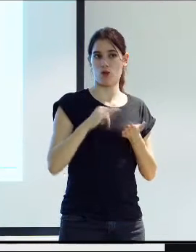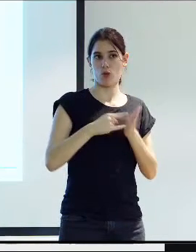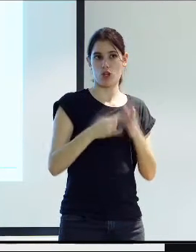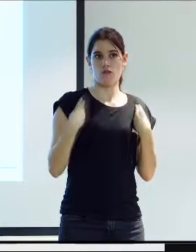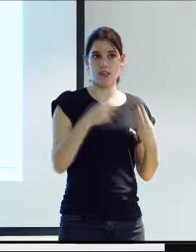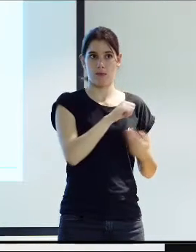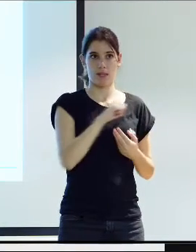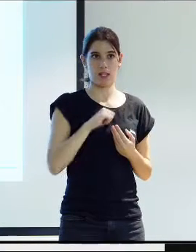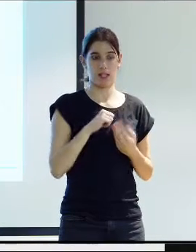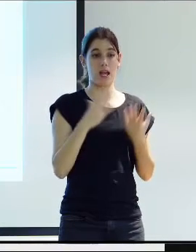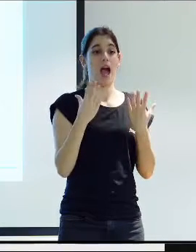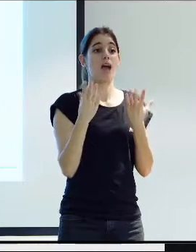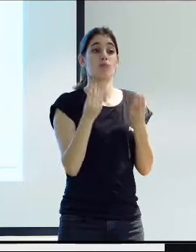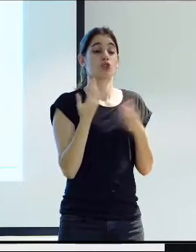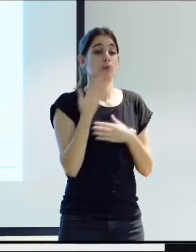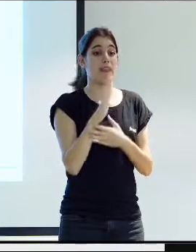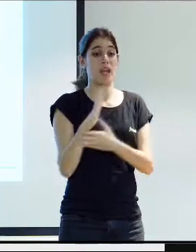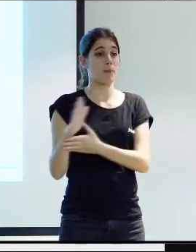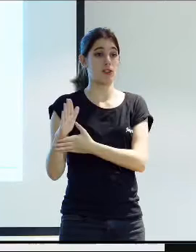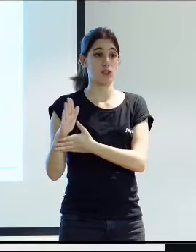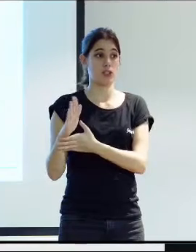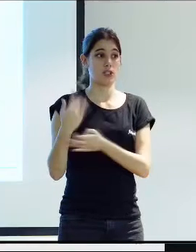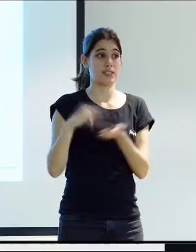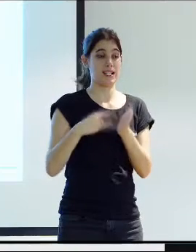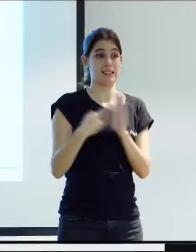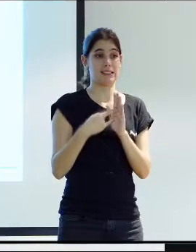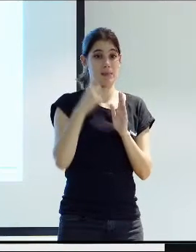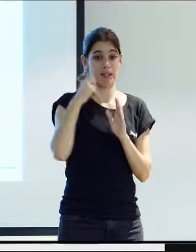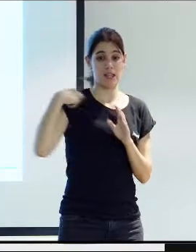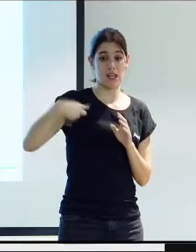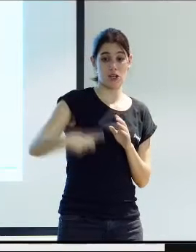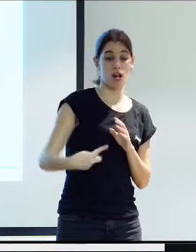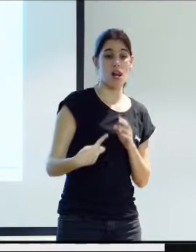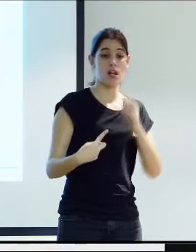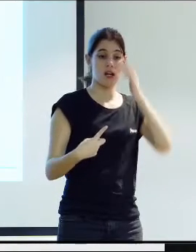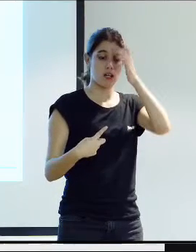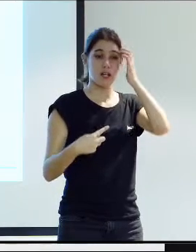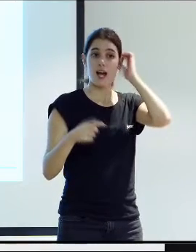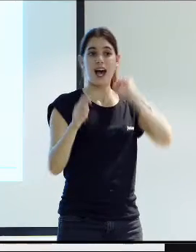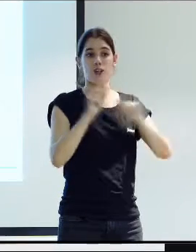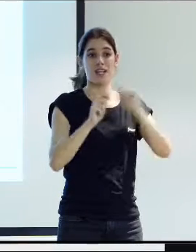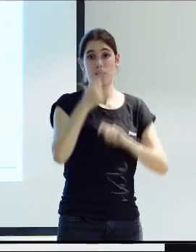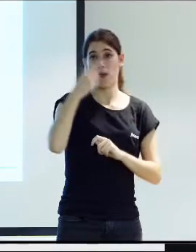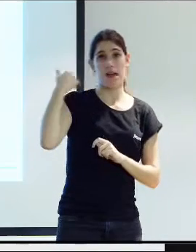this can be done correctly. We see many approaches from the traditional